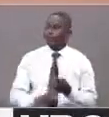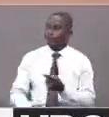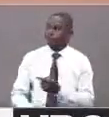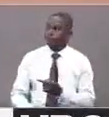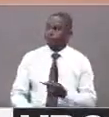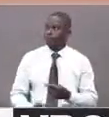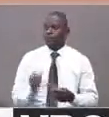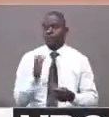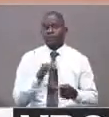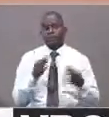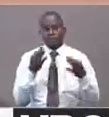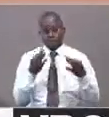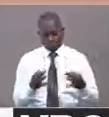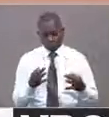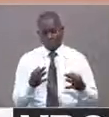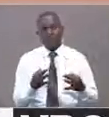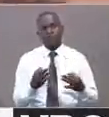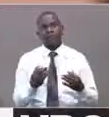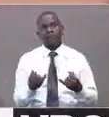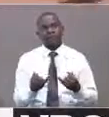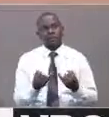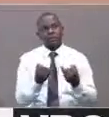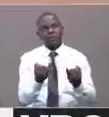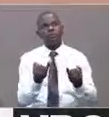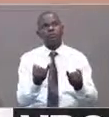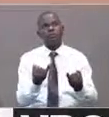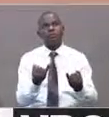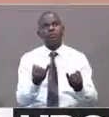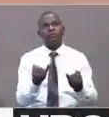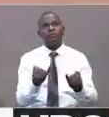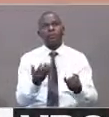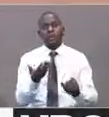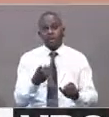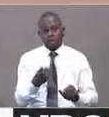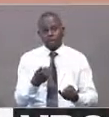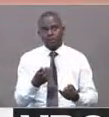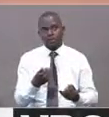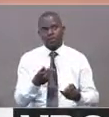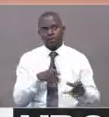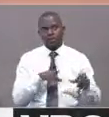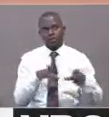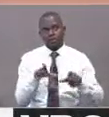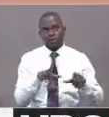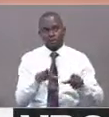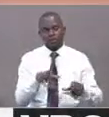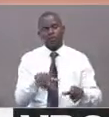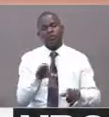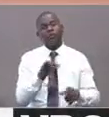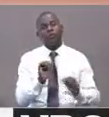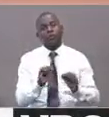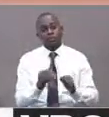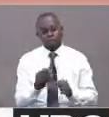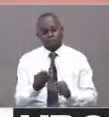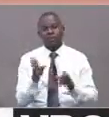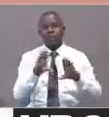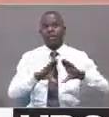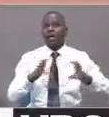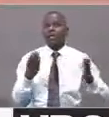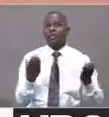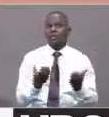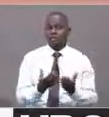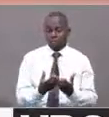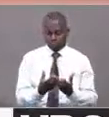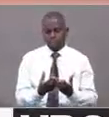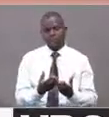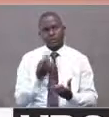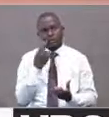taken, our uniform and work, let them bring them back. And we have no problem with them. After all, they were meant to protect the community. If